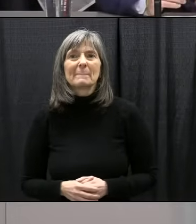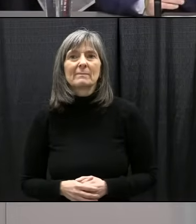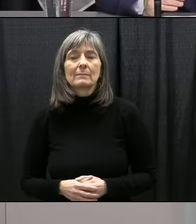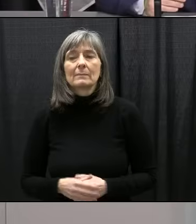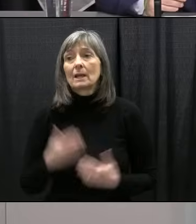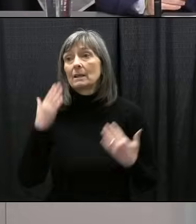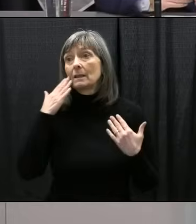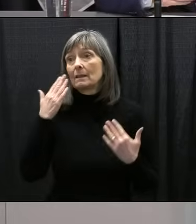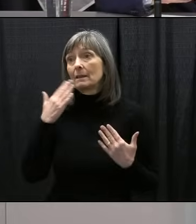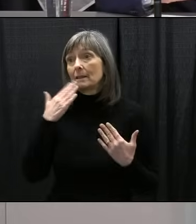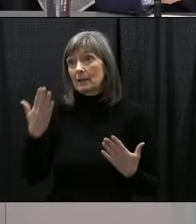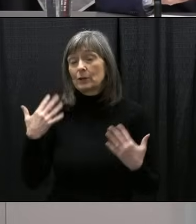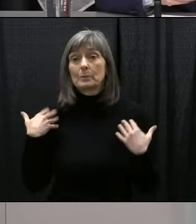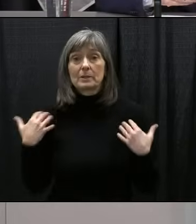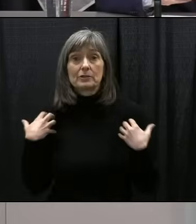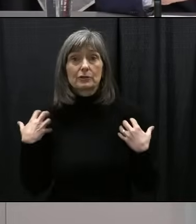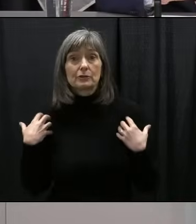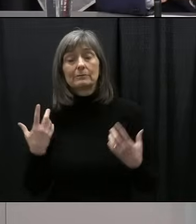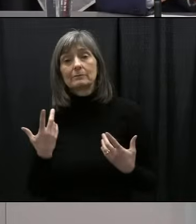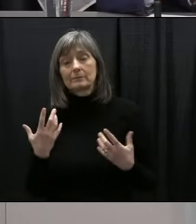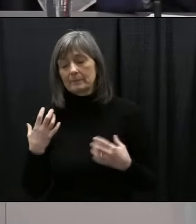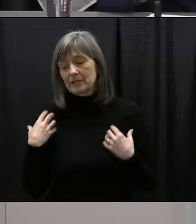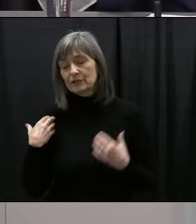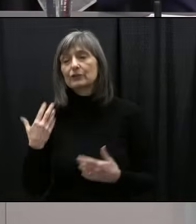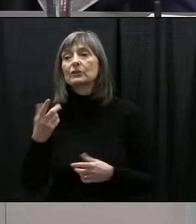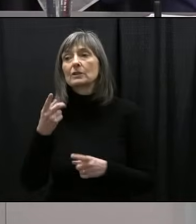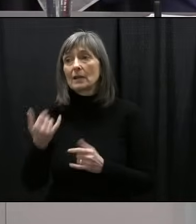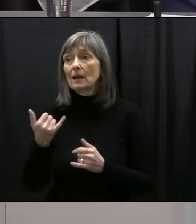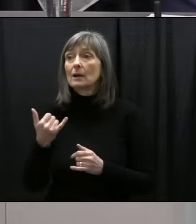Well, thank you, Minister. I'll now invite questions from the media.